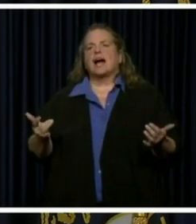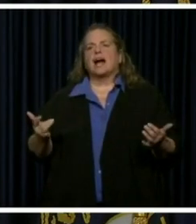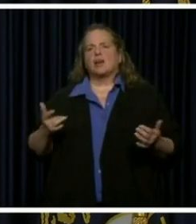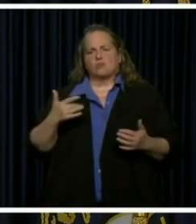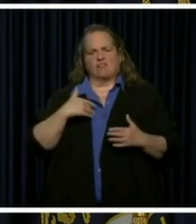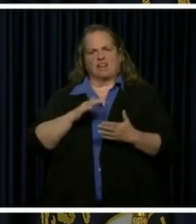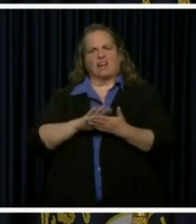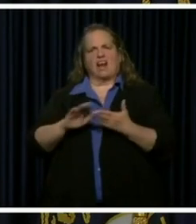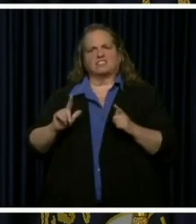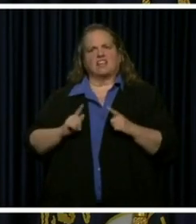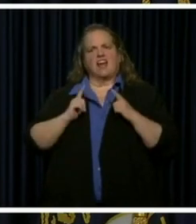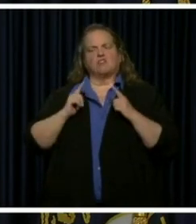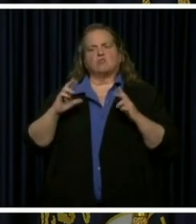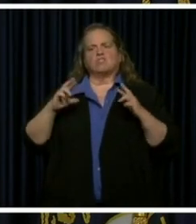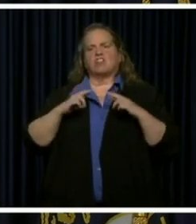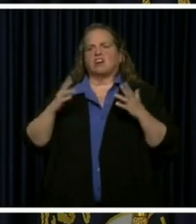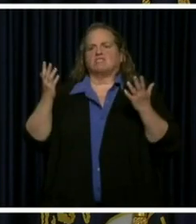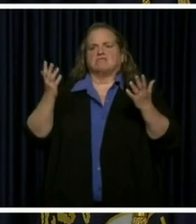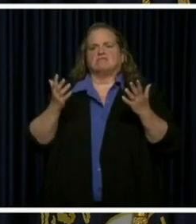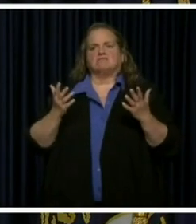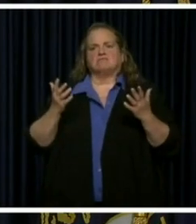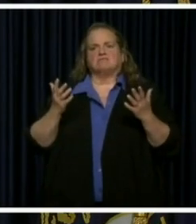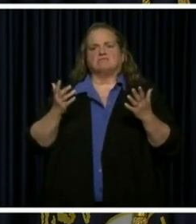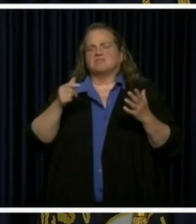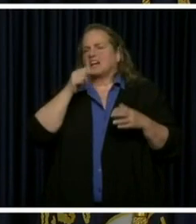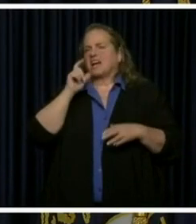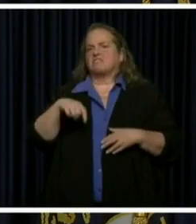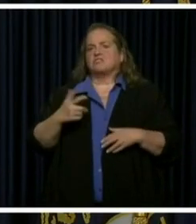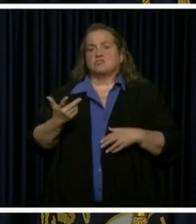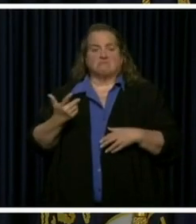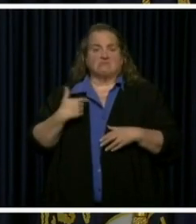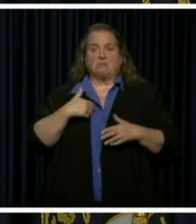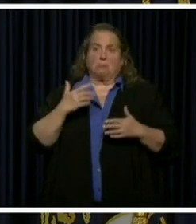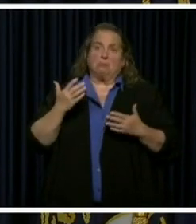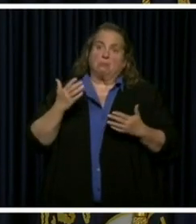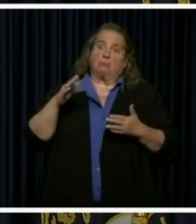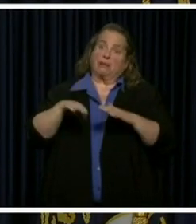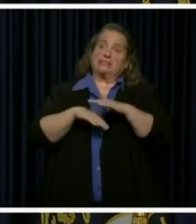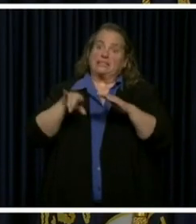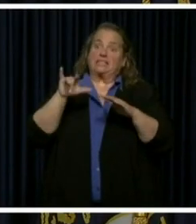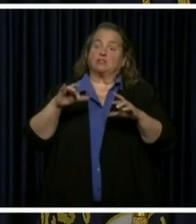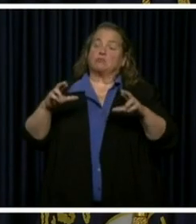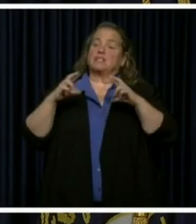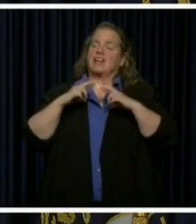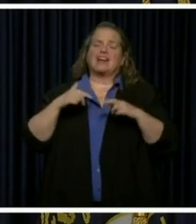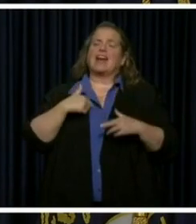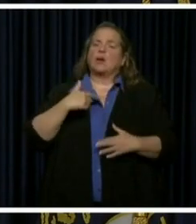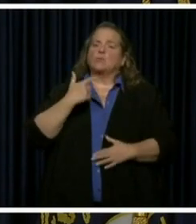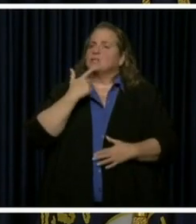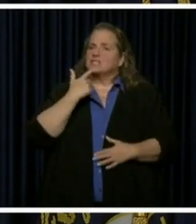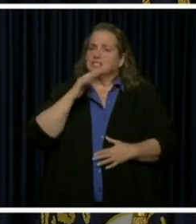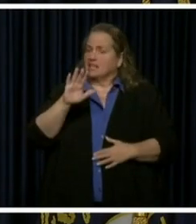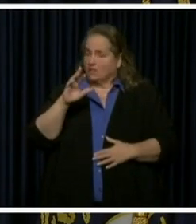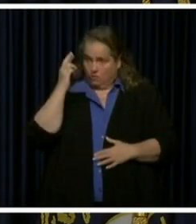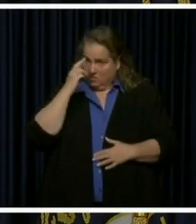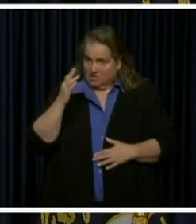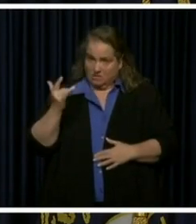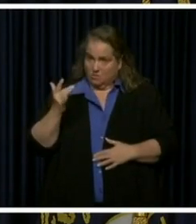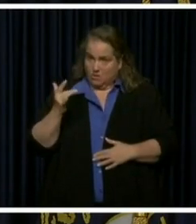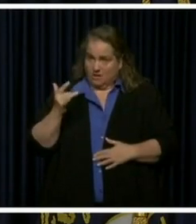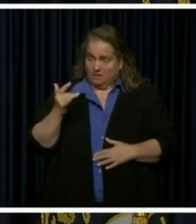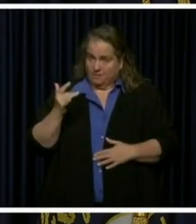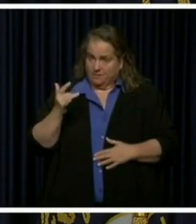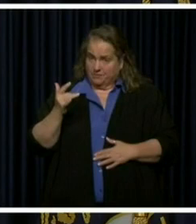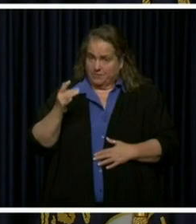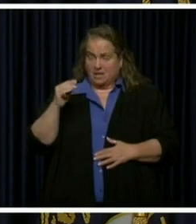nice life. I had sort of effectively retired, and I would say that the reason why,